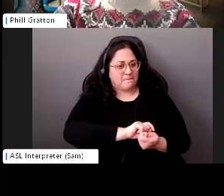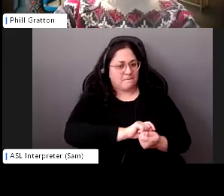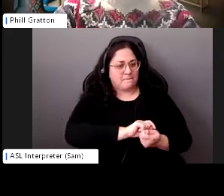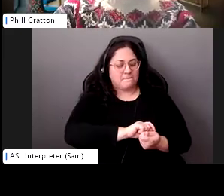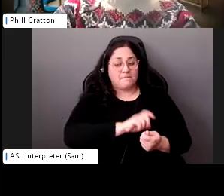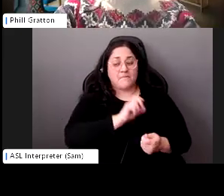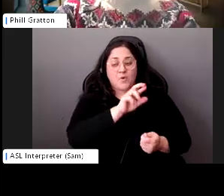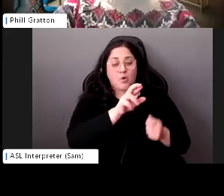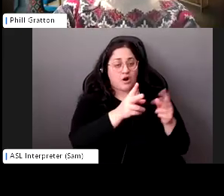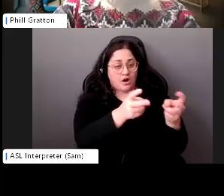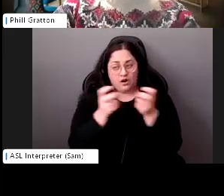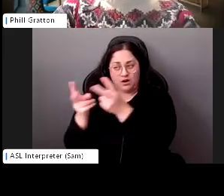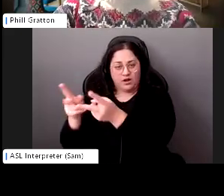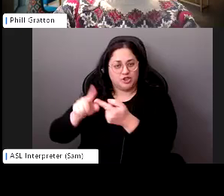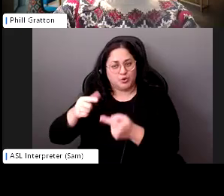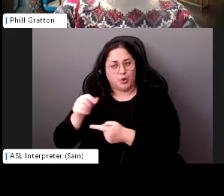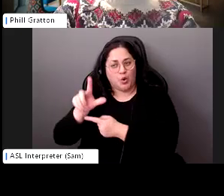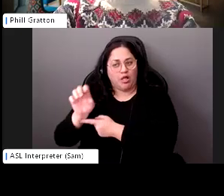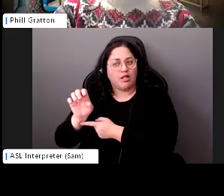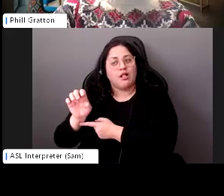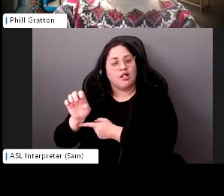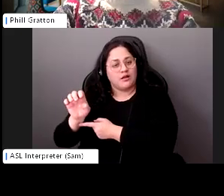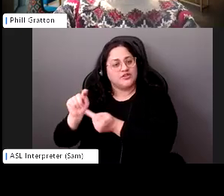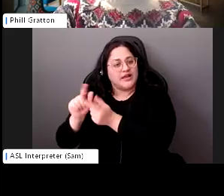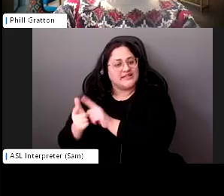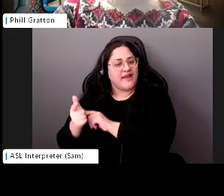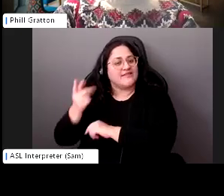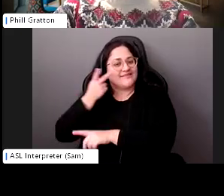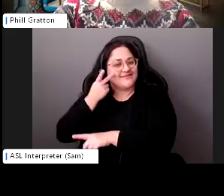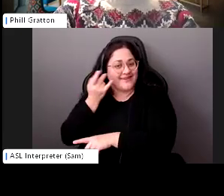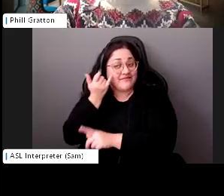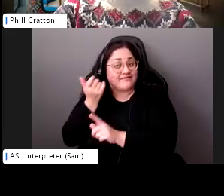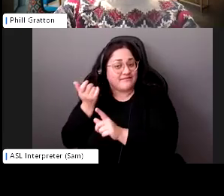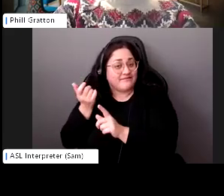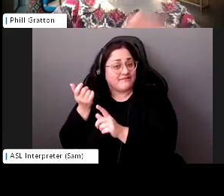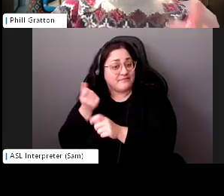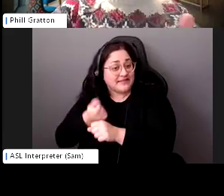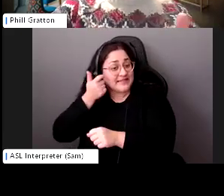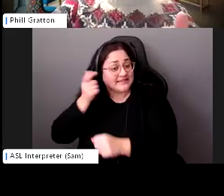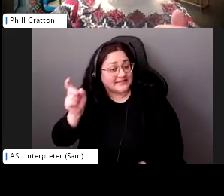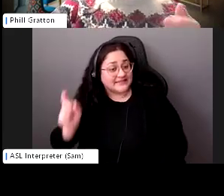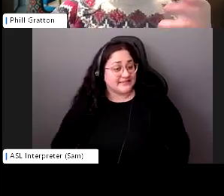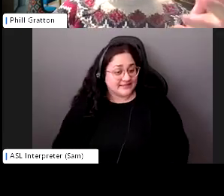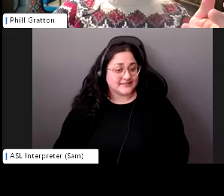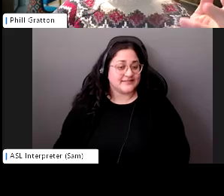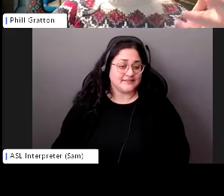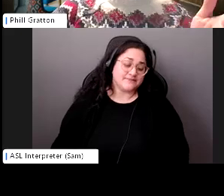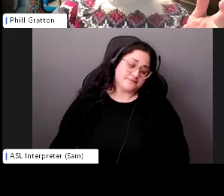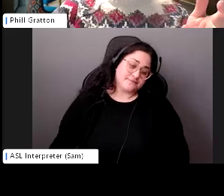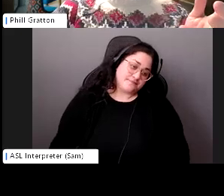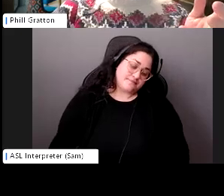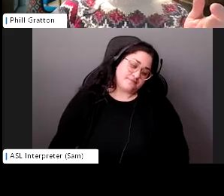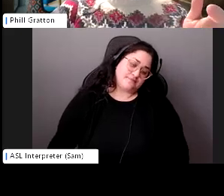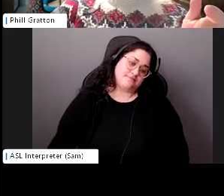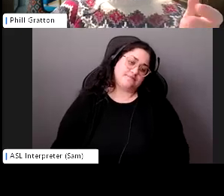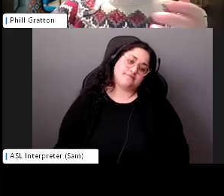back? Sure. So Version back into English. So let's try that first. So like translate the